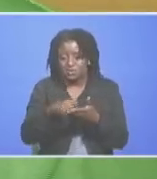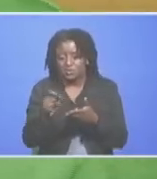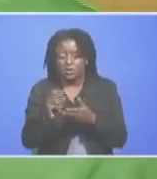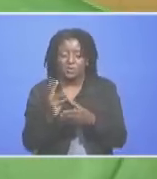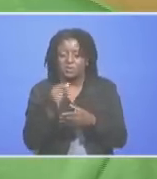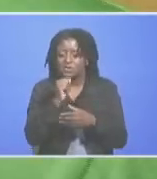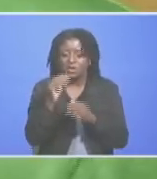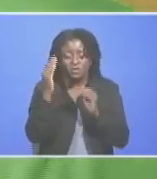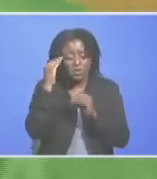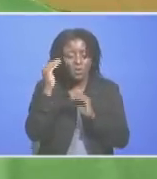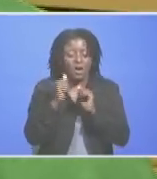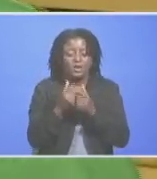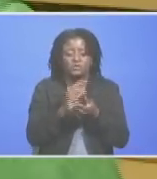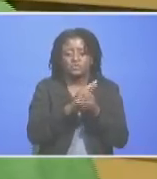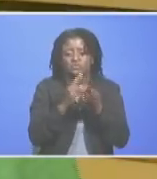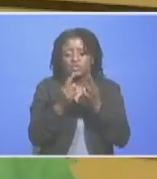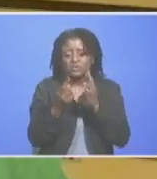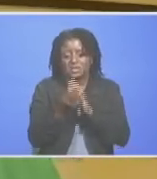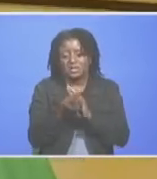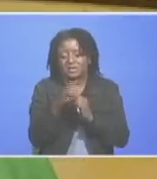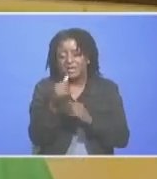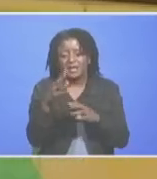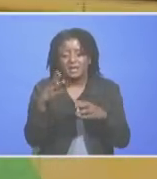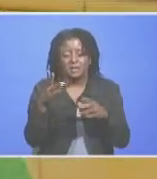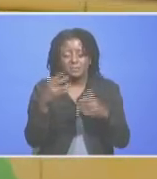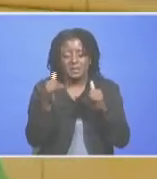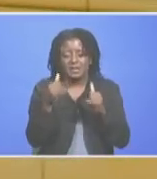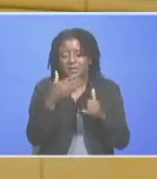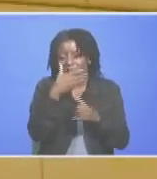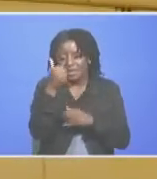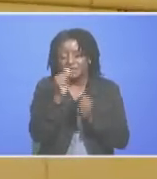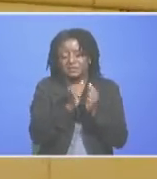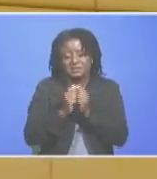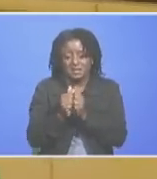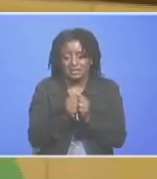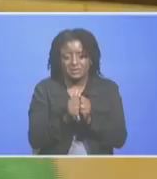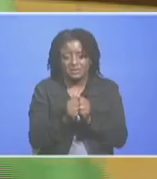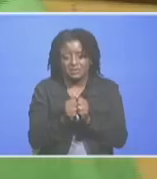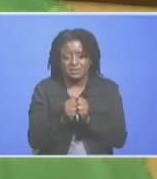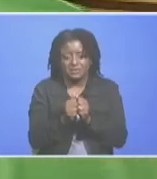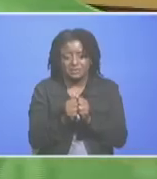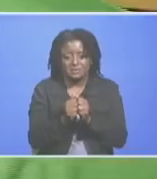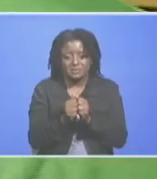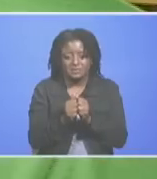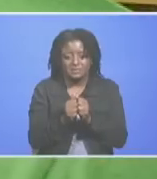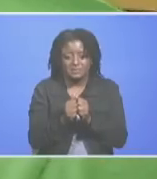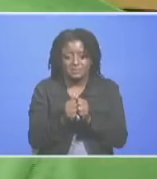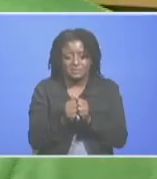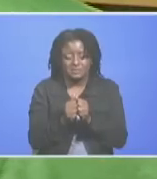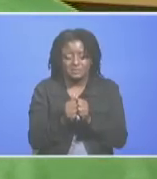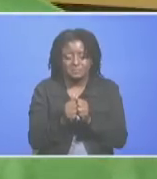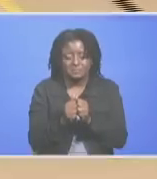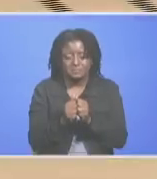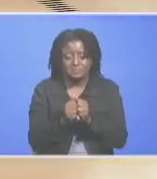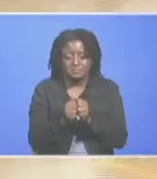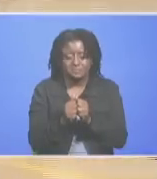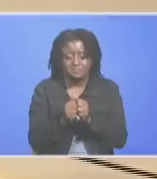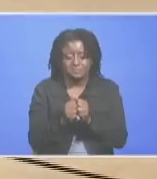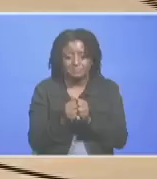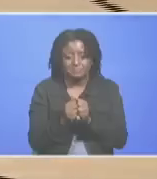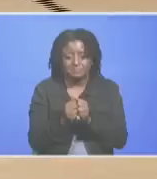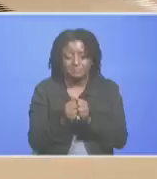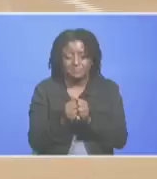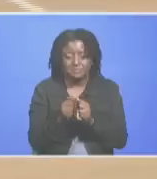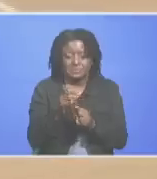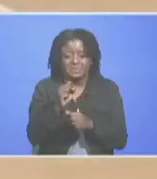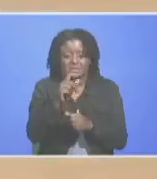help. Because they just had more chemistry at the practicing. We just put this team together. So just about us just playing a lot more together here. St. Fort